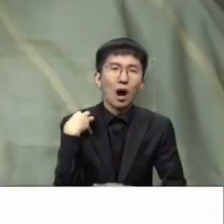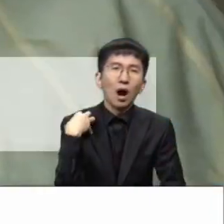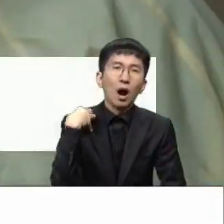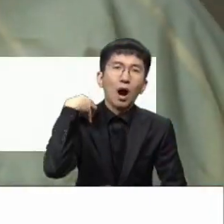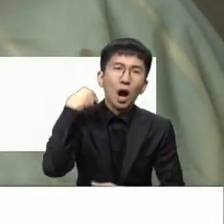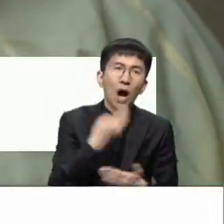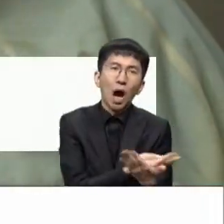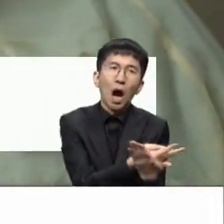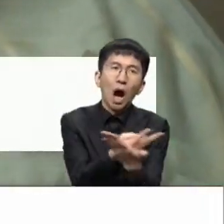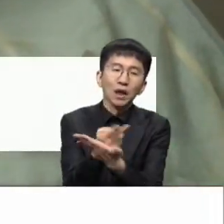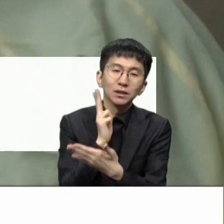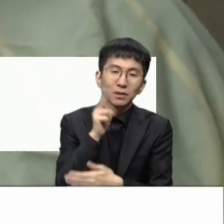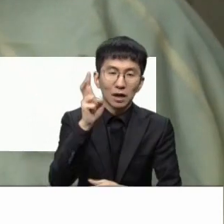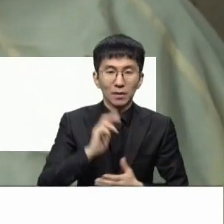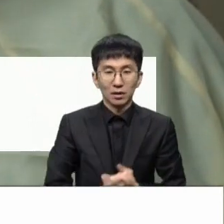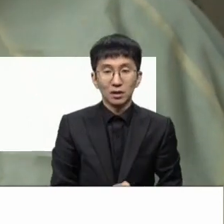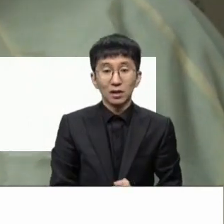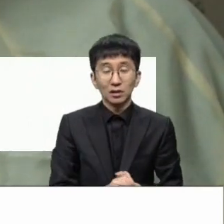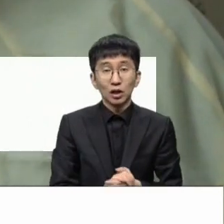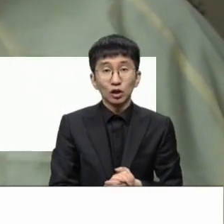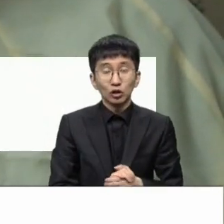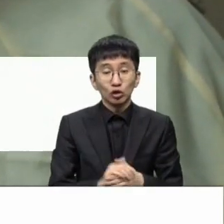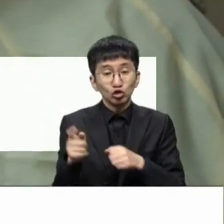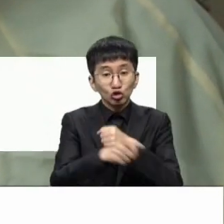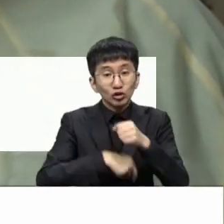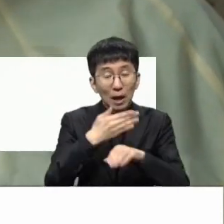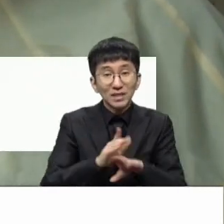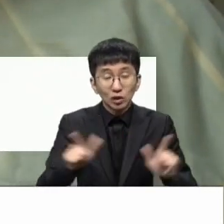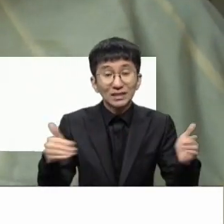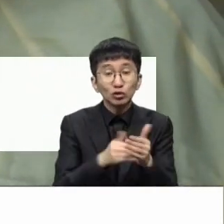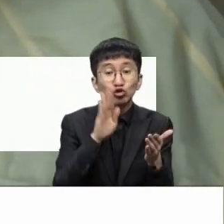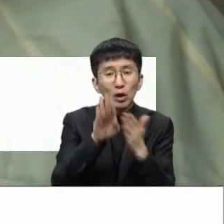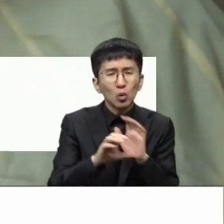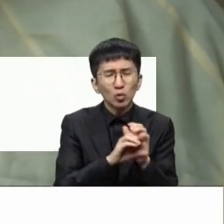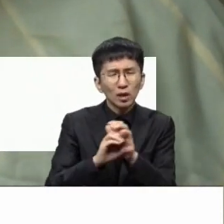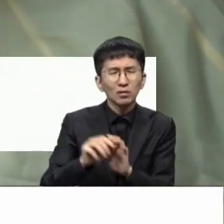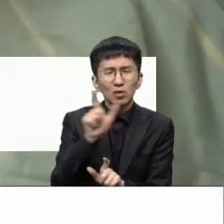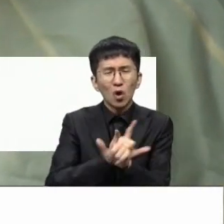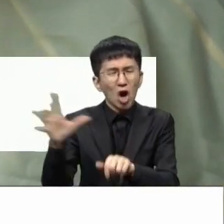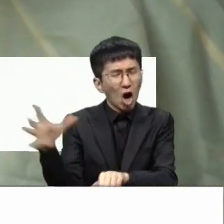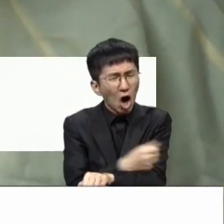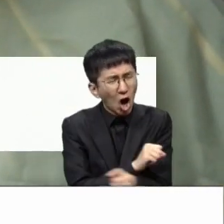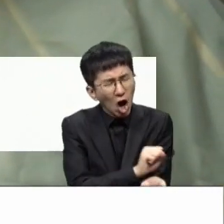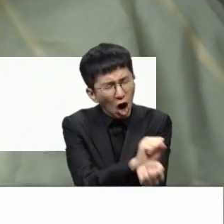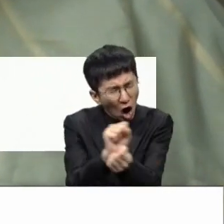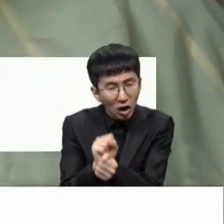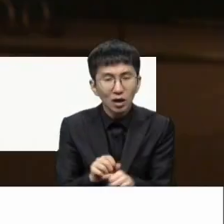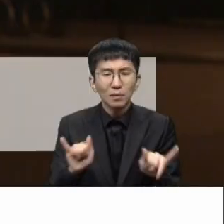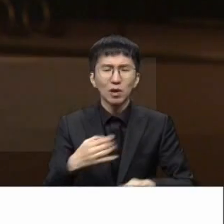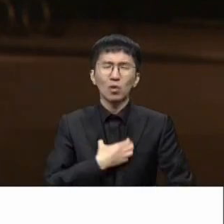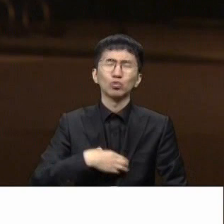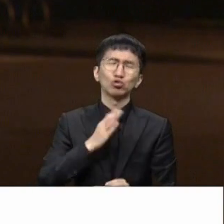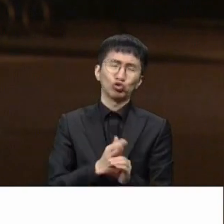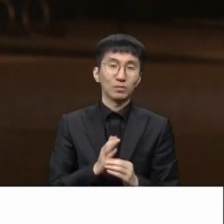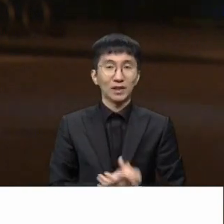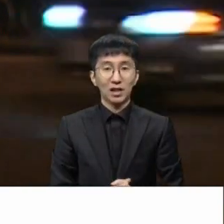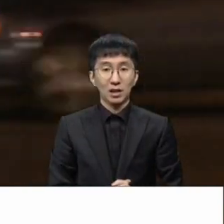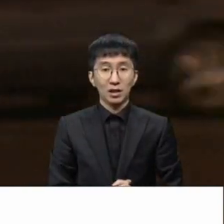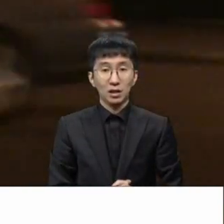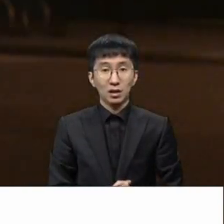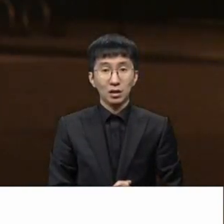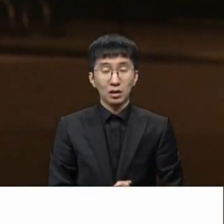I have a feeling it's going to be out of control. I really worry about healthcare in general.